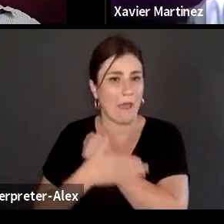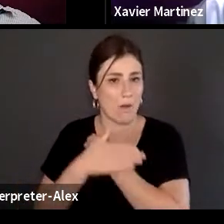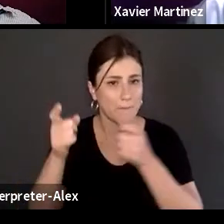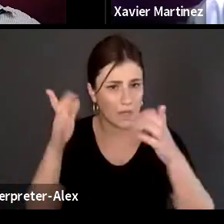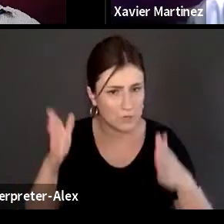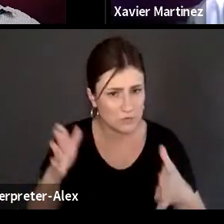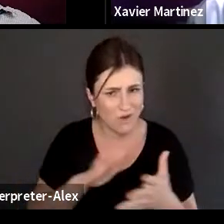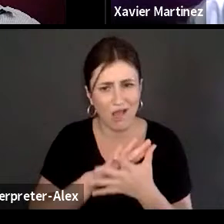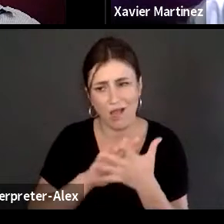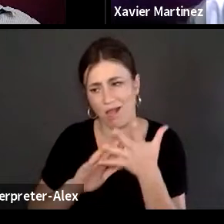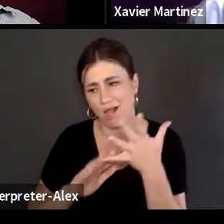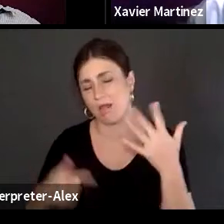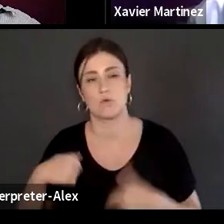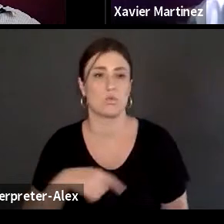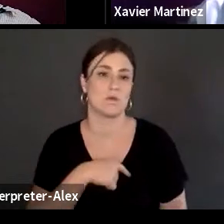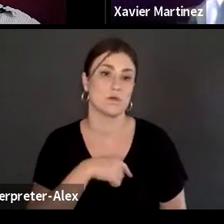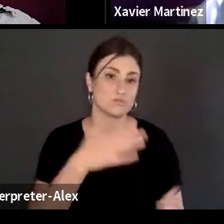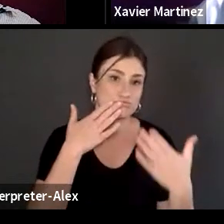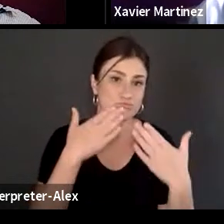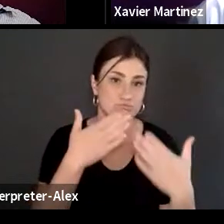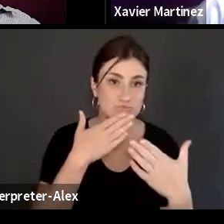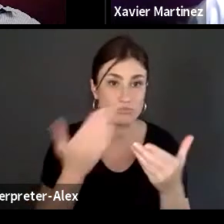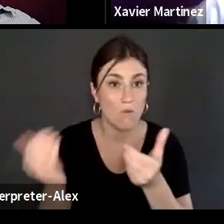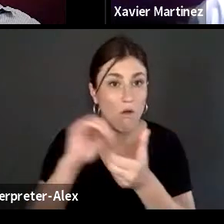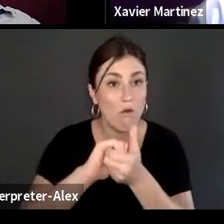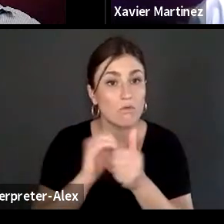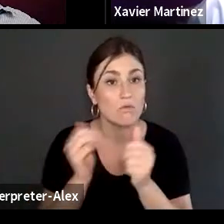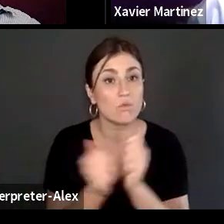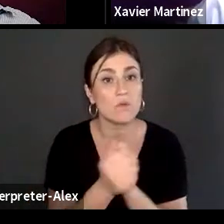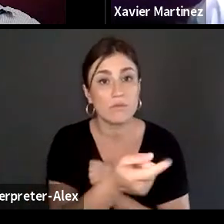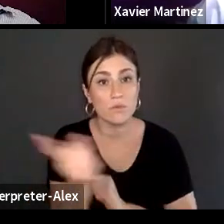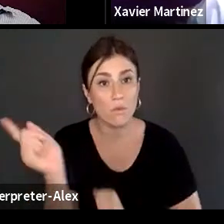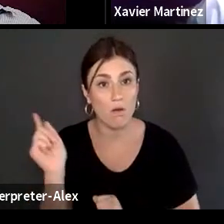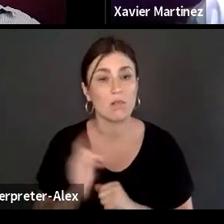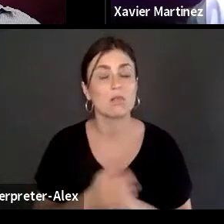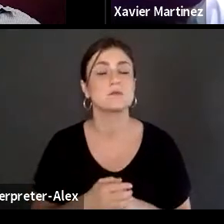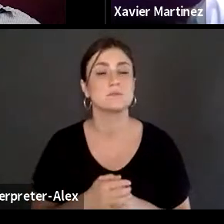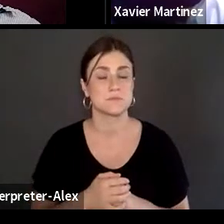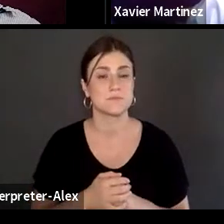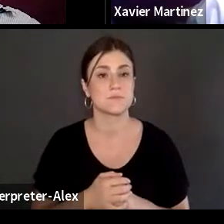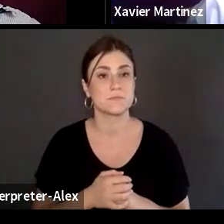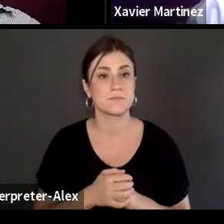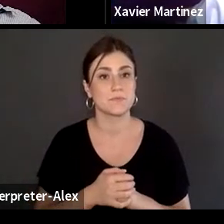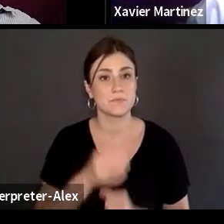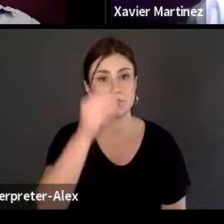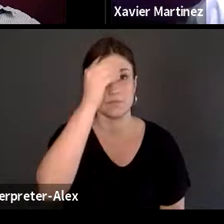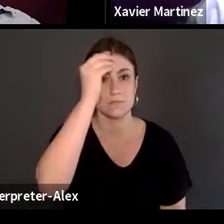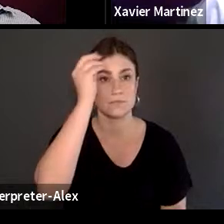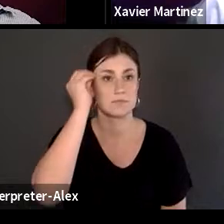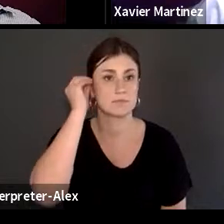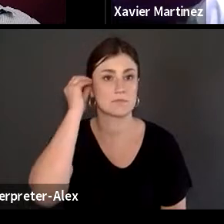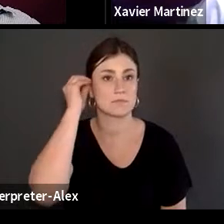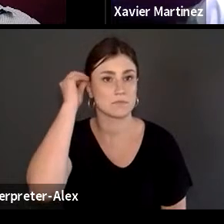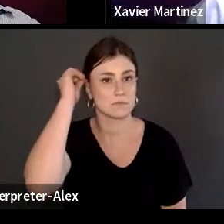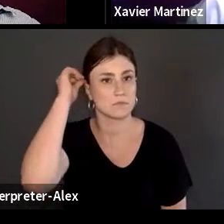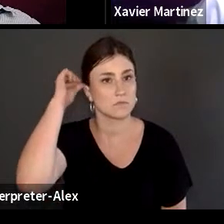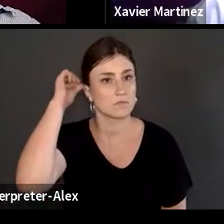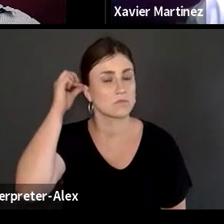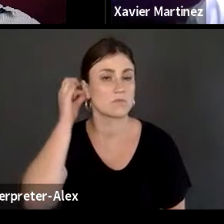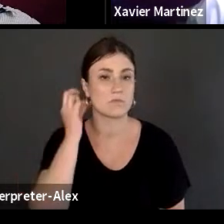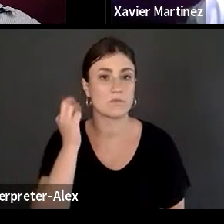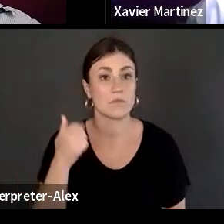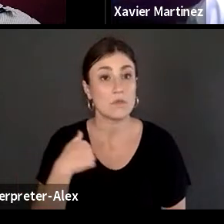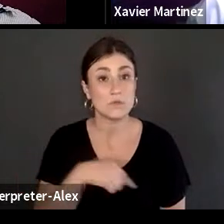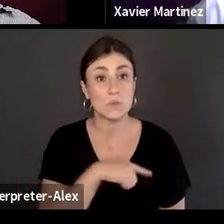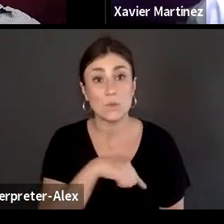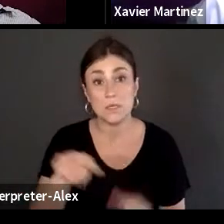this joint opportunity and partnership, and we look forward to more collaboration with things